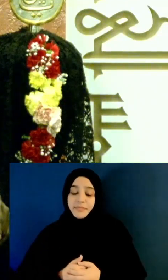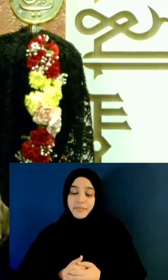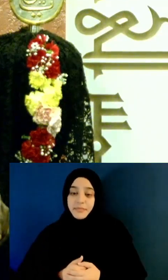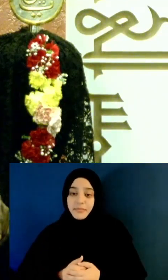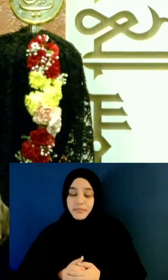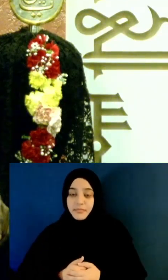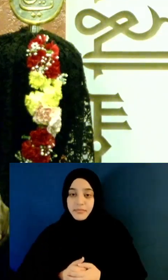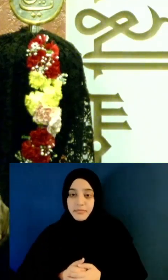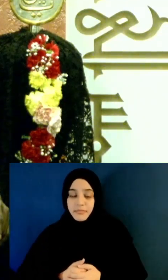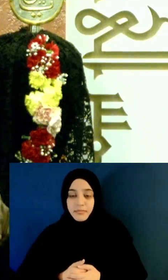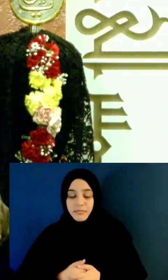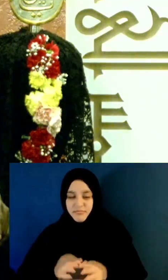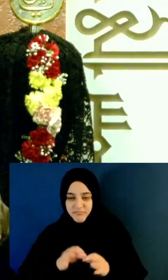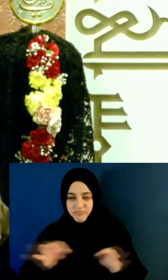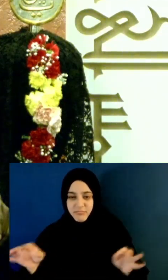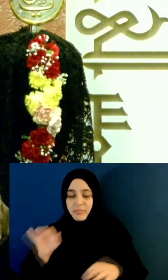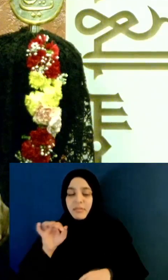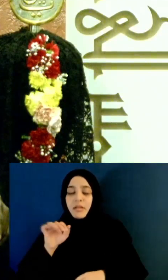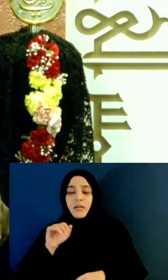don't look at animals